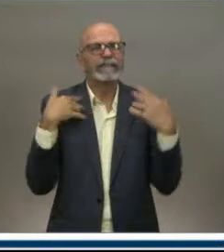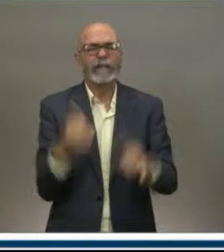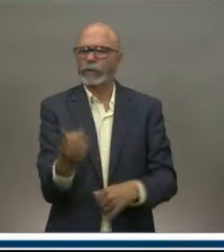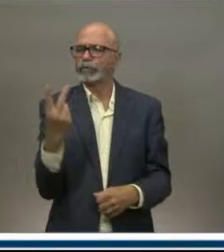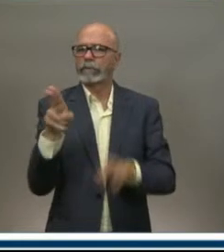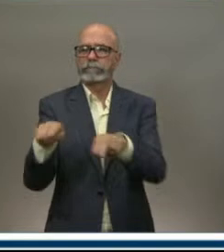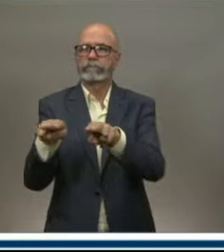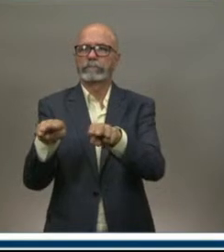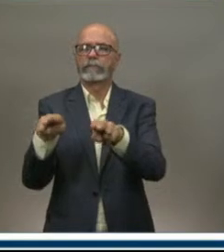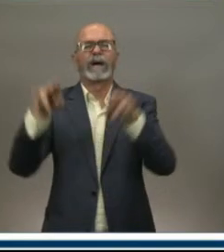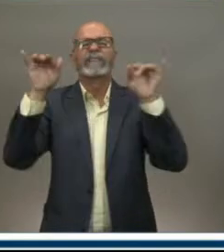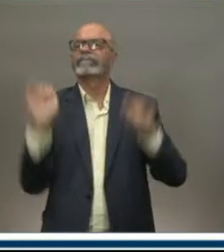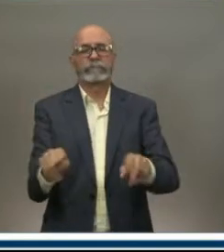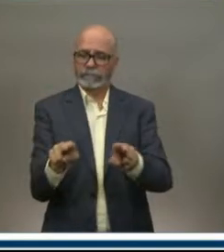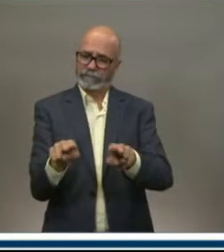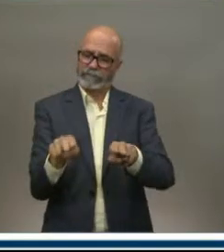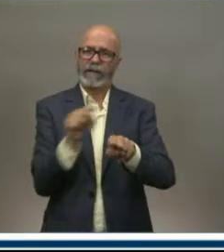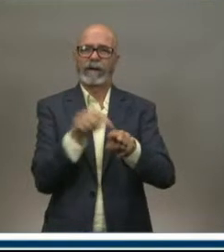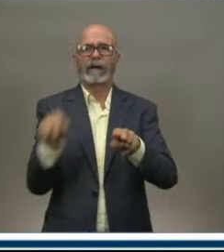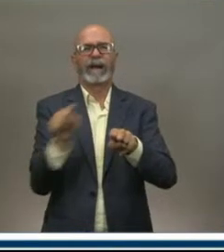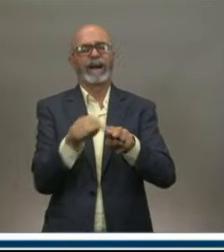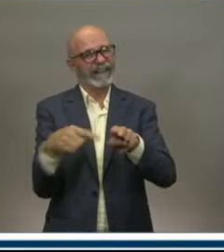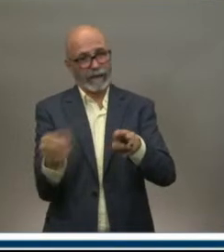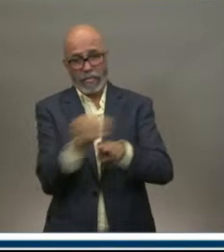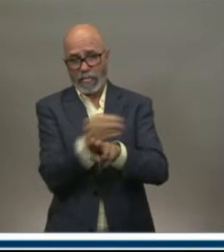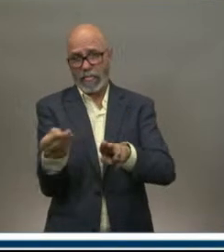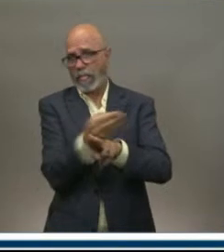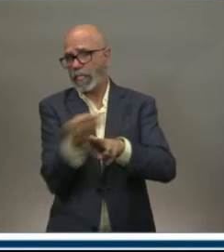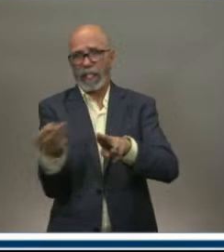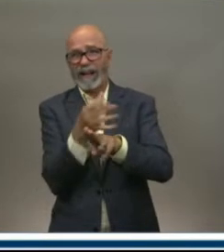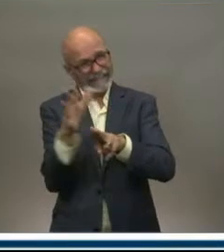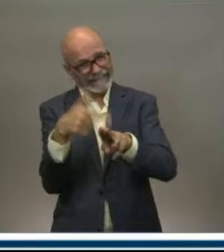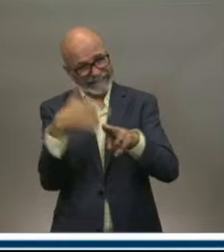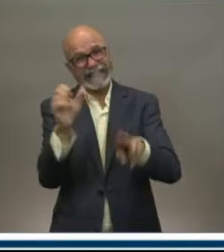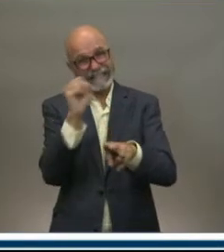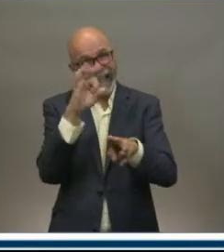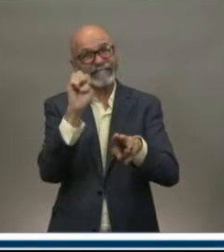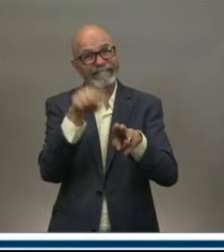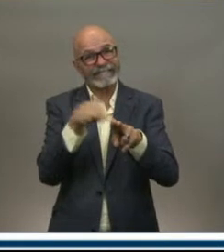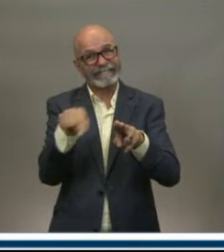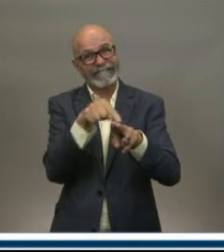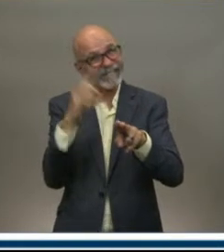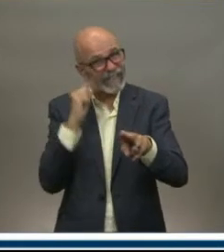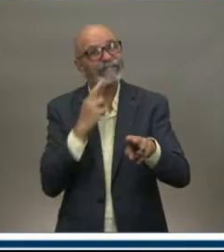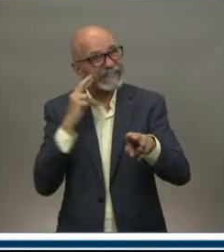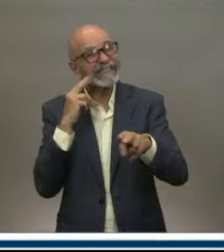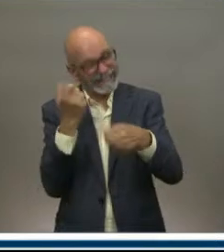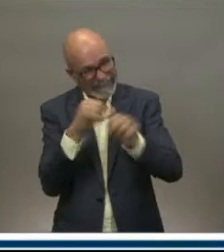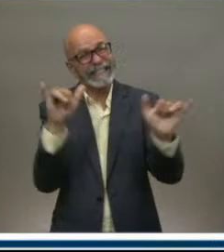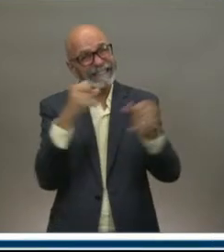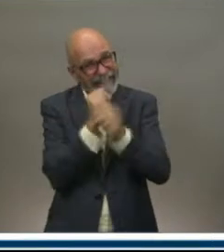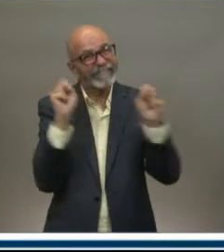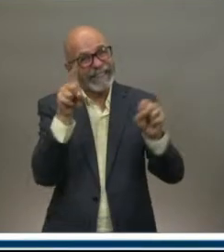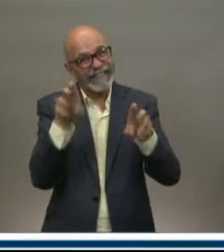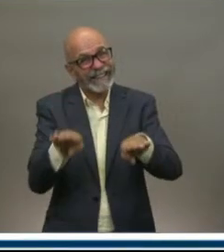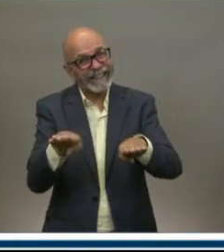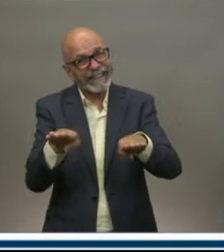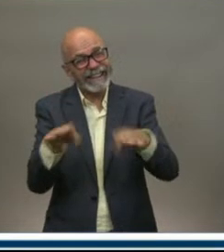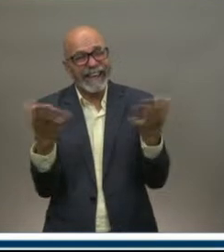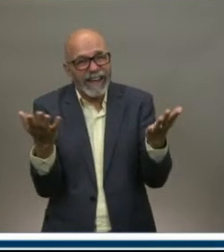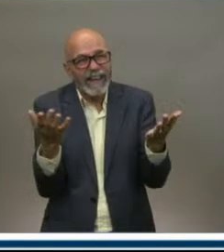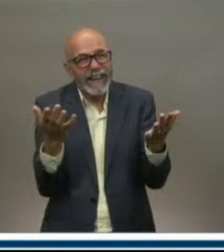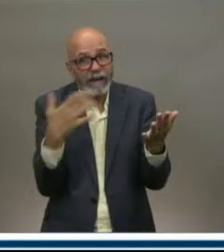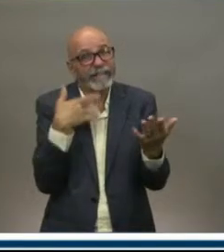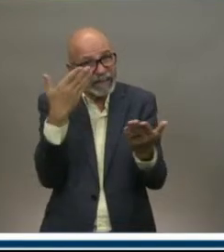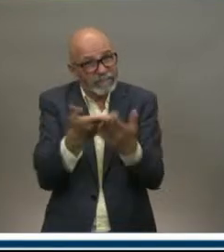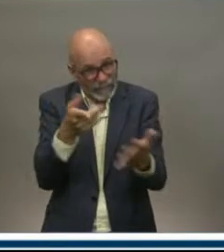upon any evidence that that is safe for residents, or is that based upon the realities of the cost